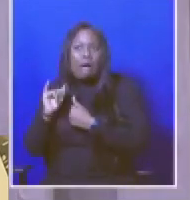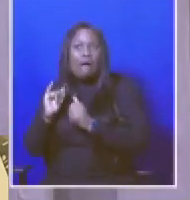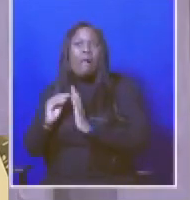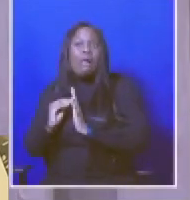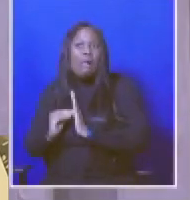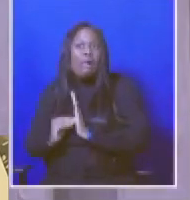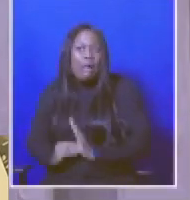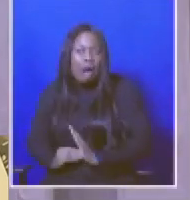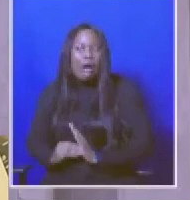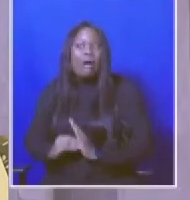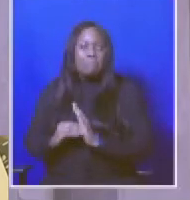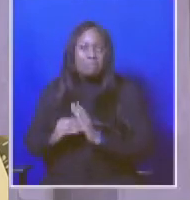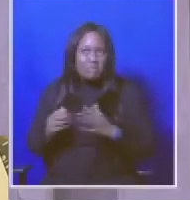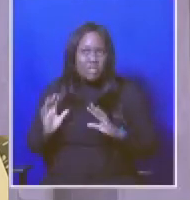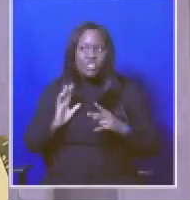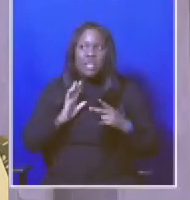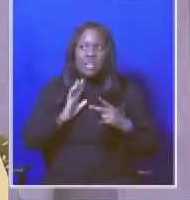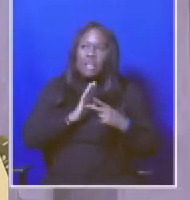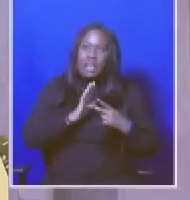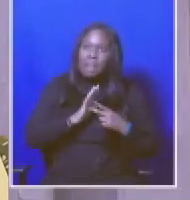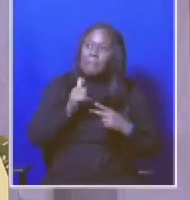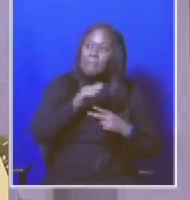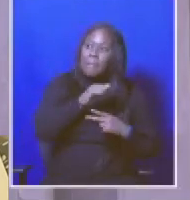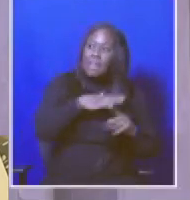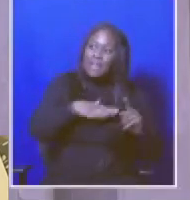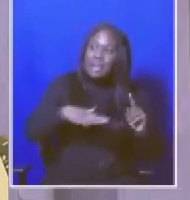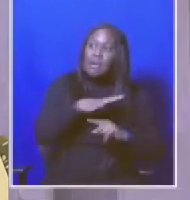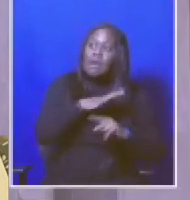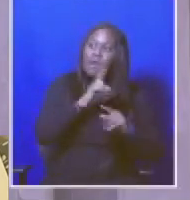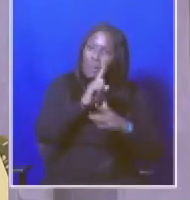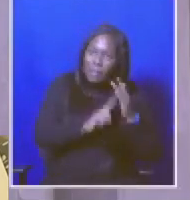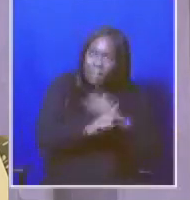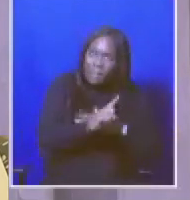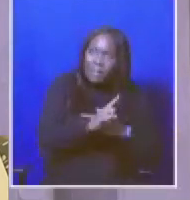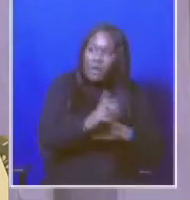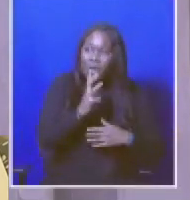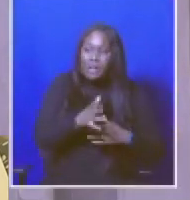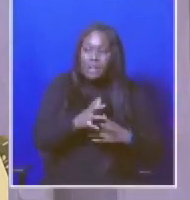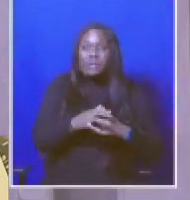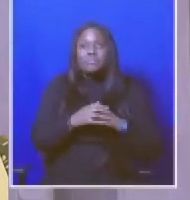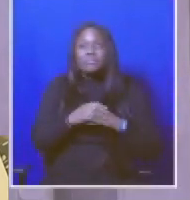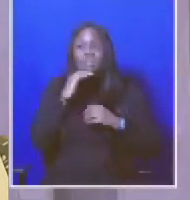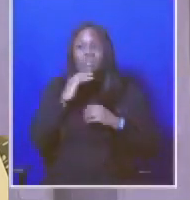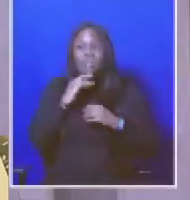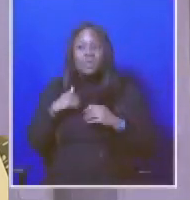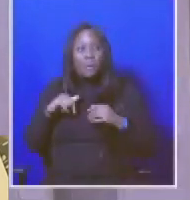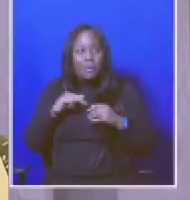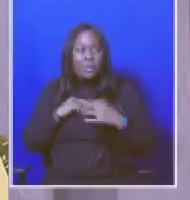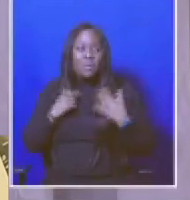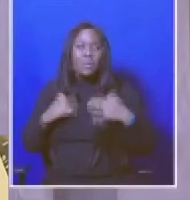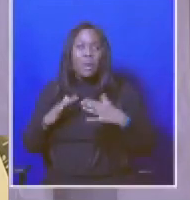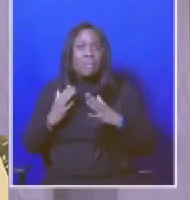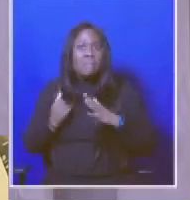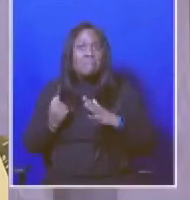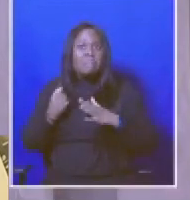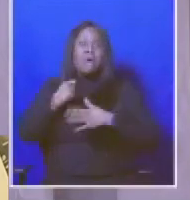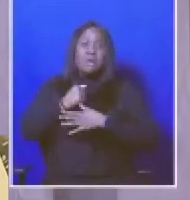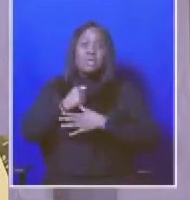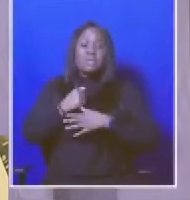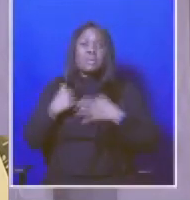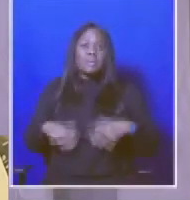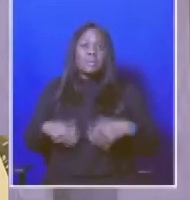going to other rural areas as well. So it is, in fact, our priority through the